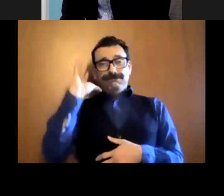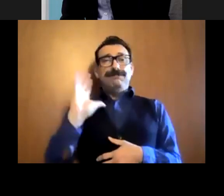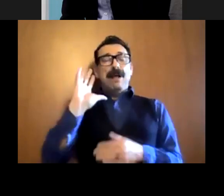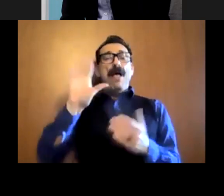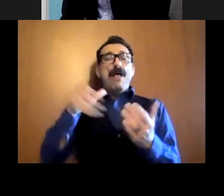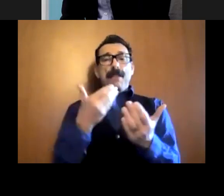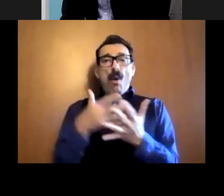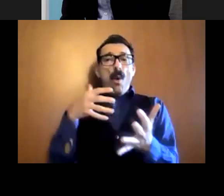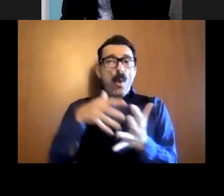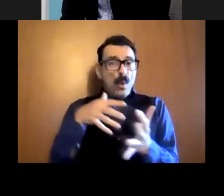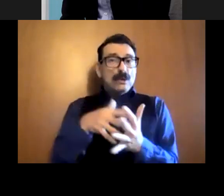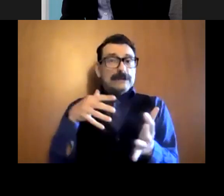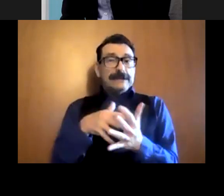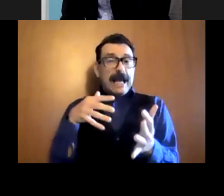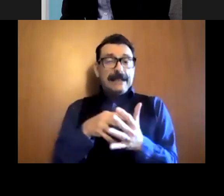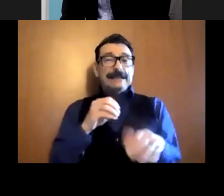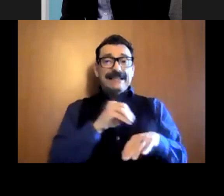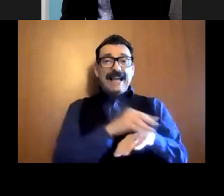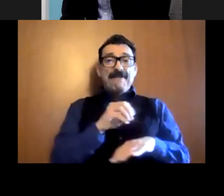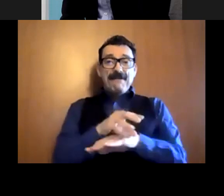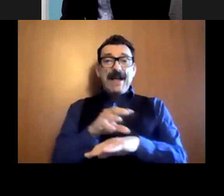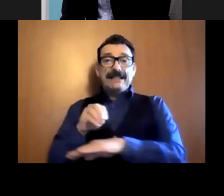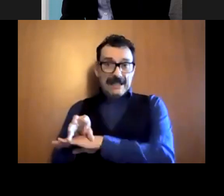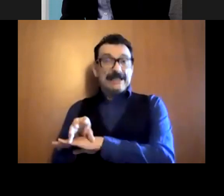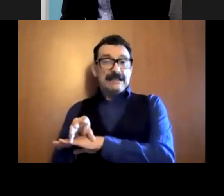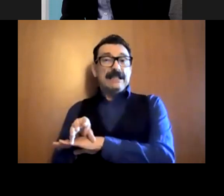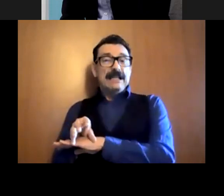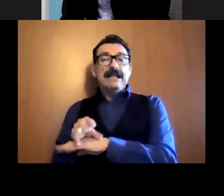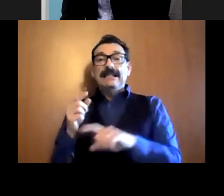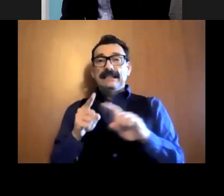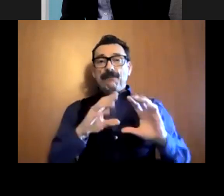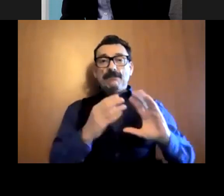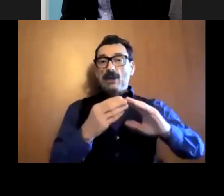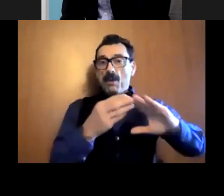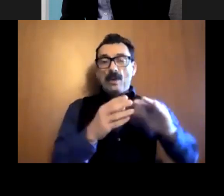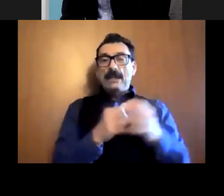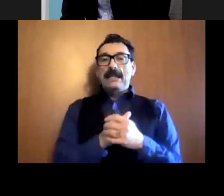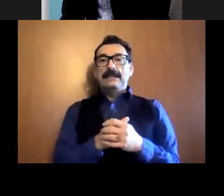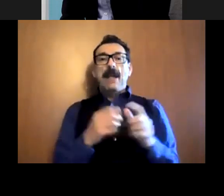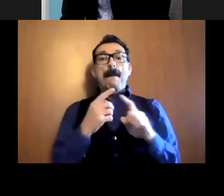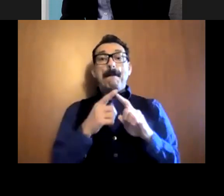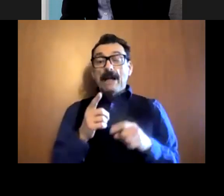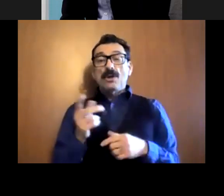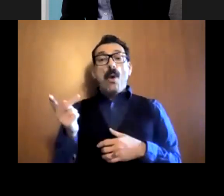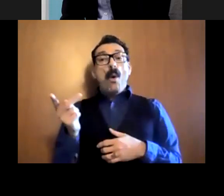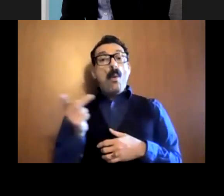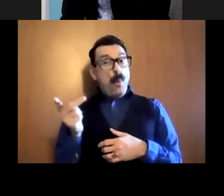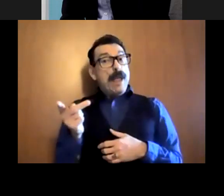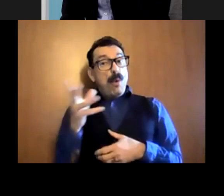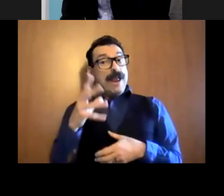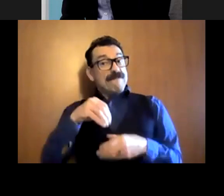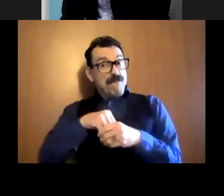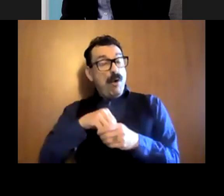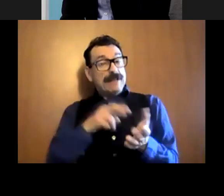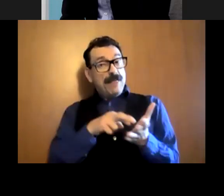percentage of population in the United States. And so we were not left out of that research. That's actually what happens most of the time. So if you are